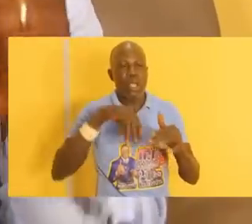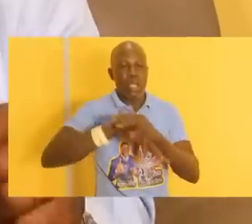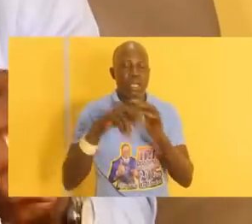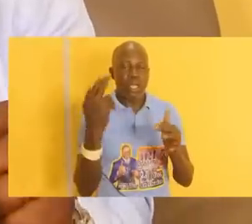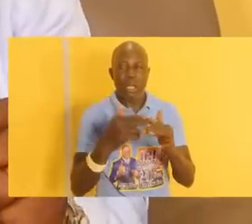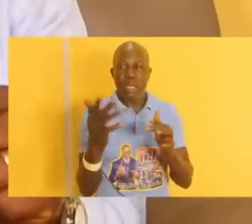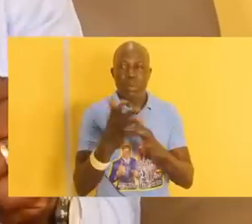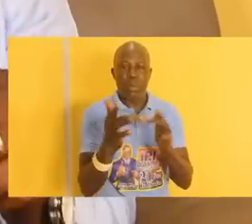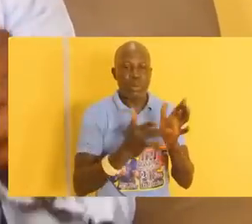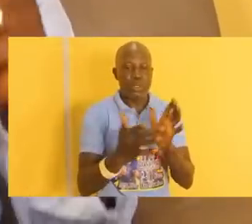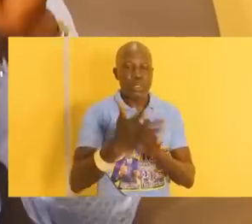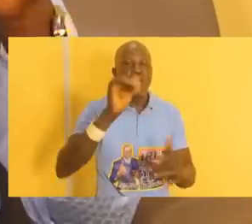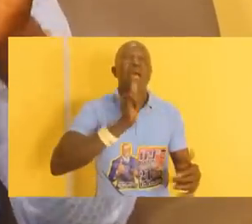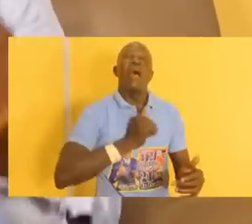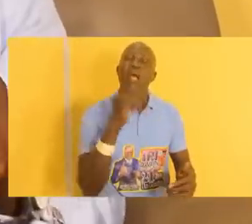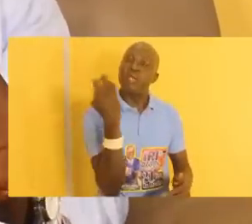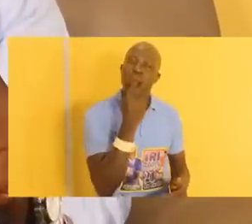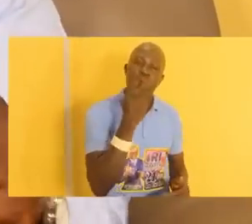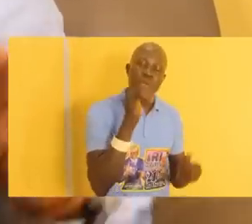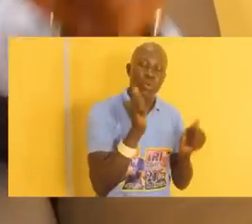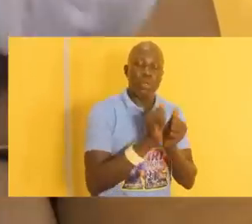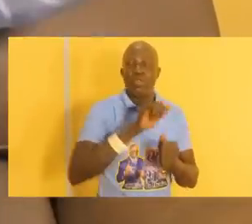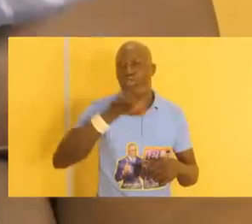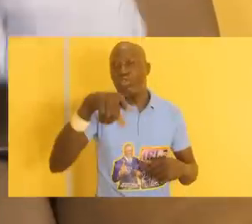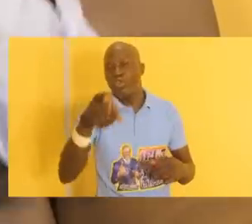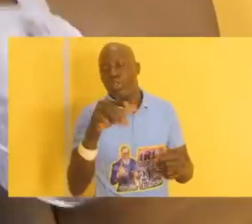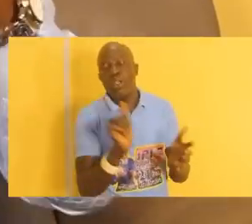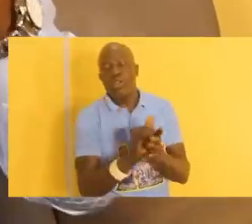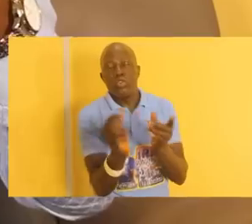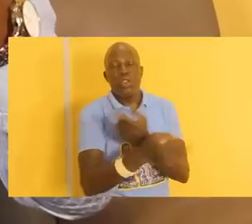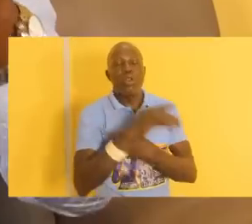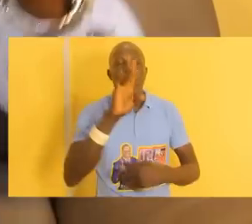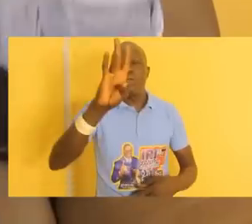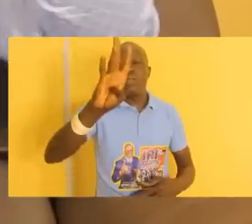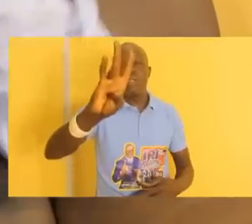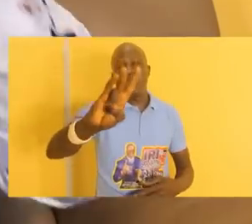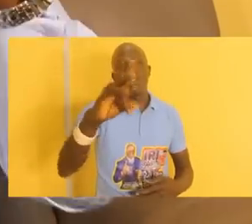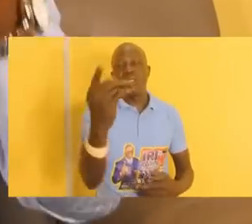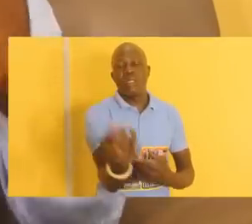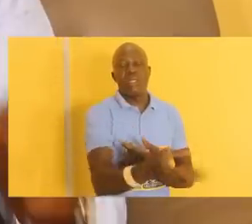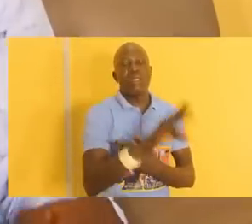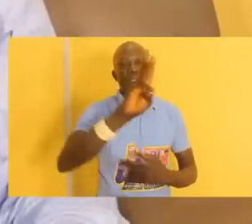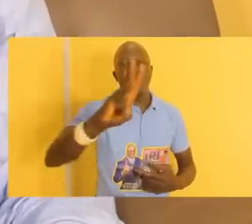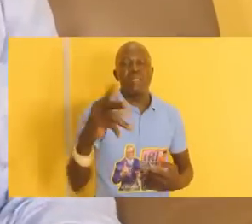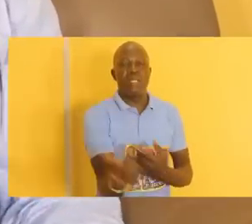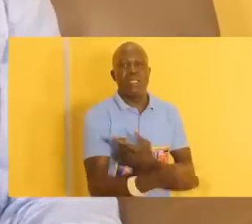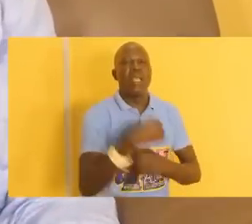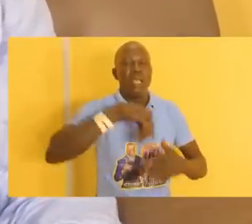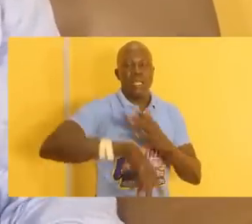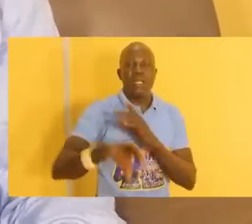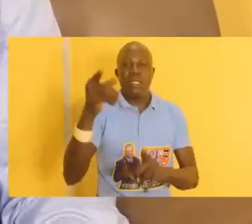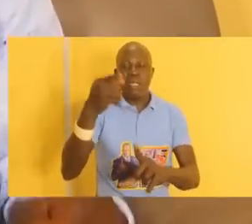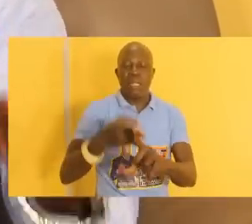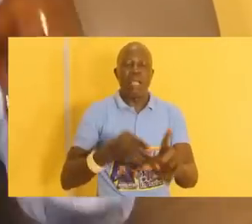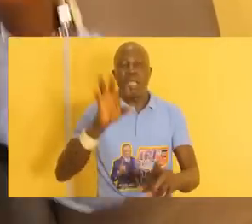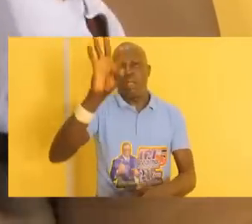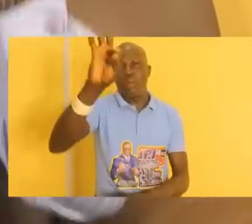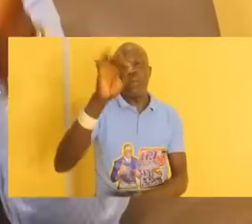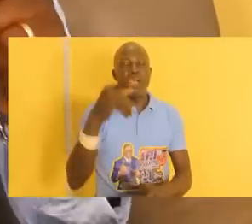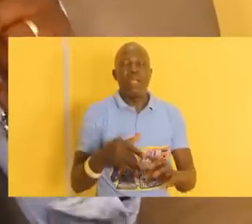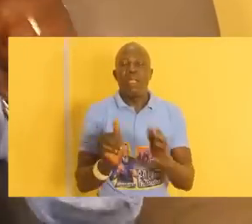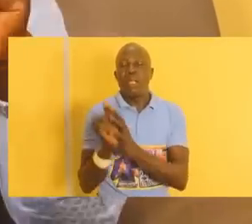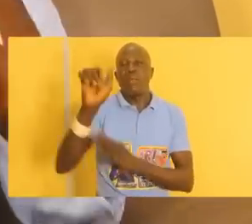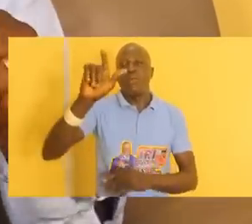of Jesus. In the name of Jesus, I speak to you now. The sixth day. The sixth day. The night of